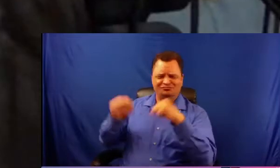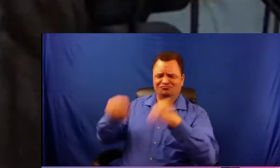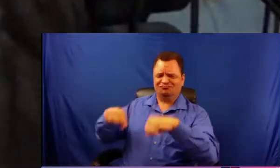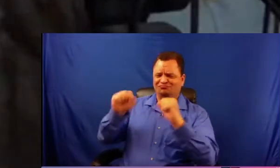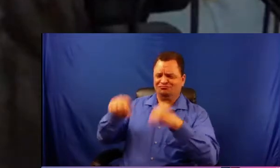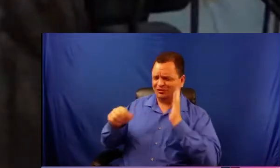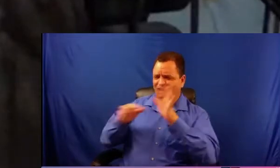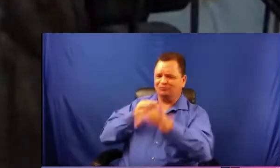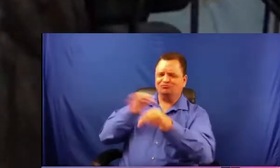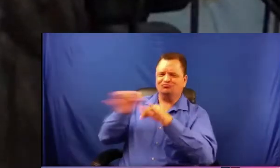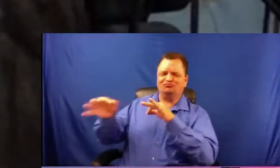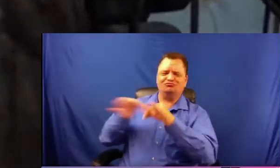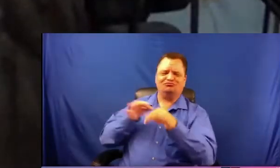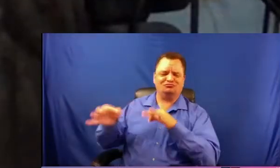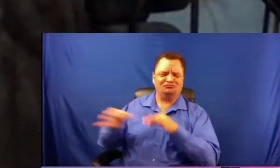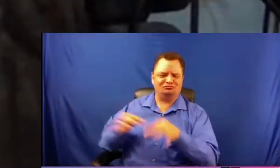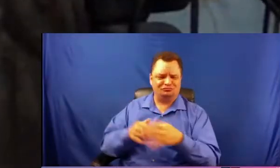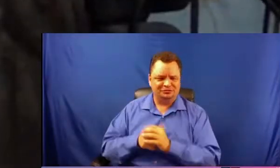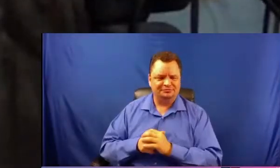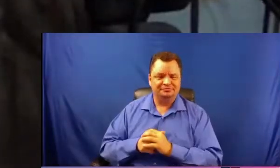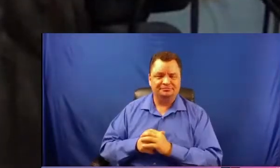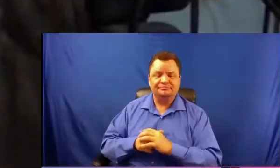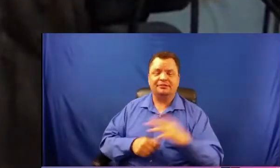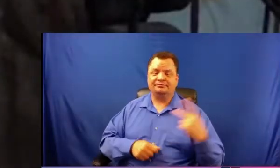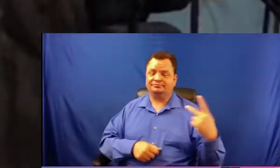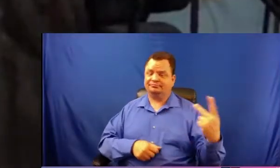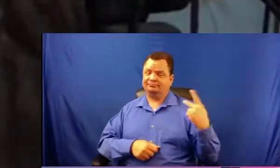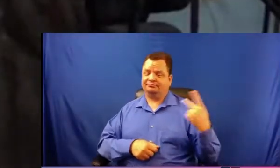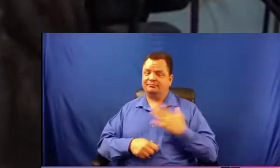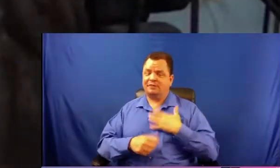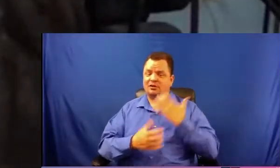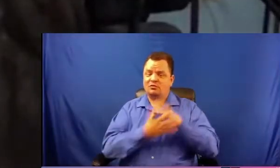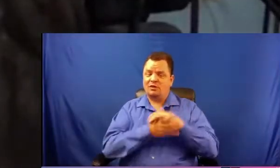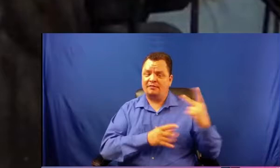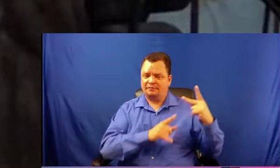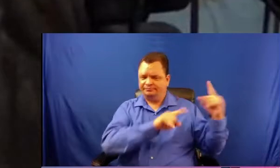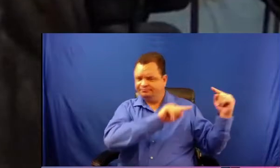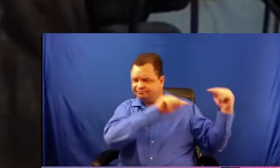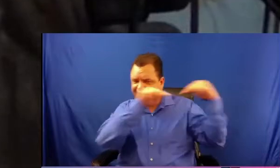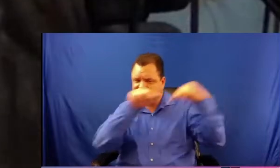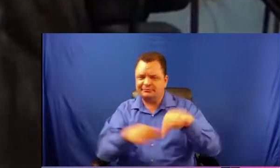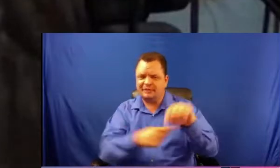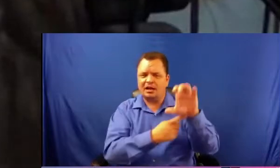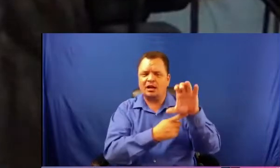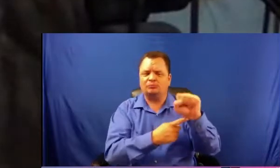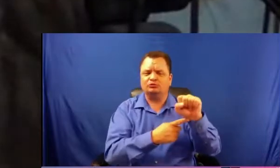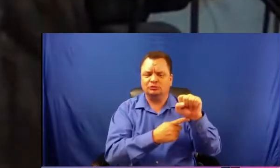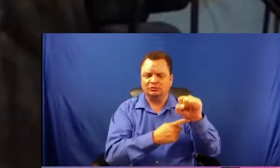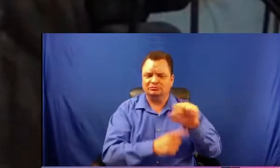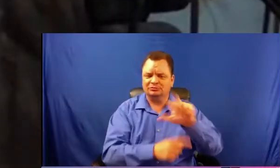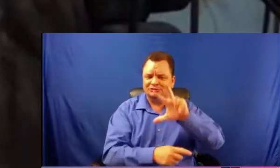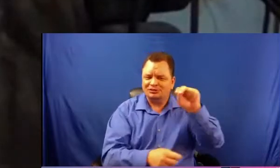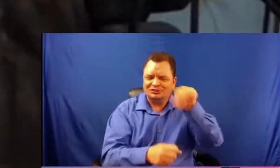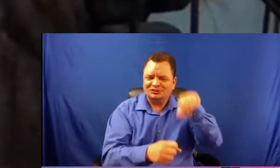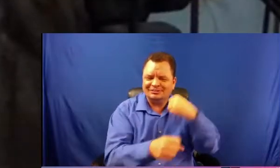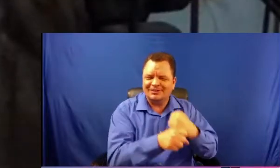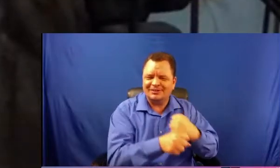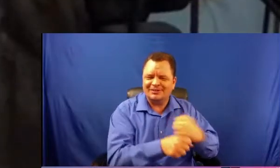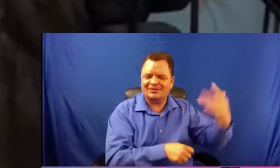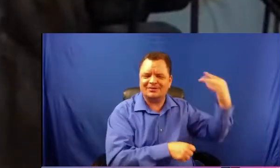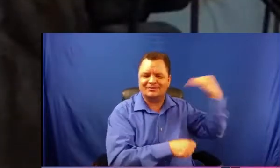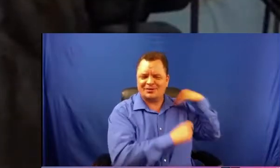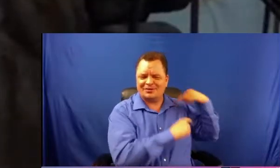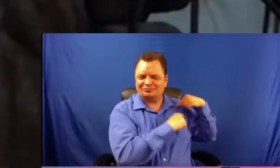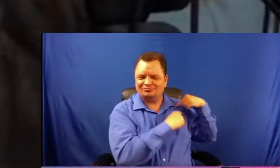Yeah. So my wife and I came here 30 years ago. This was my first assignment